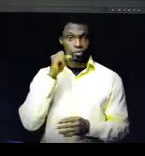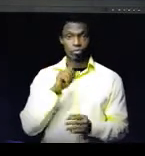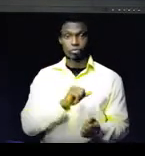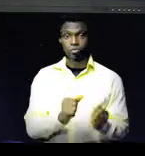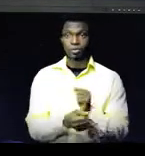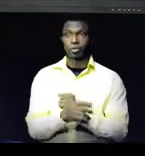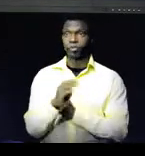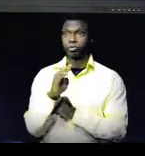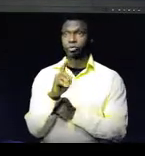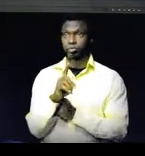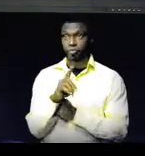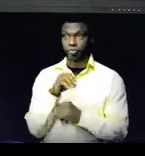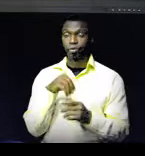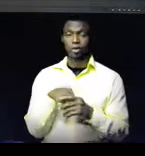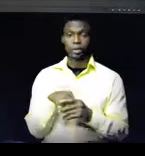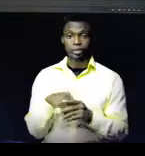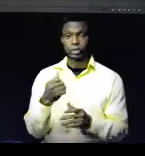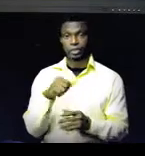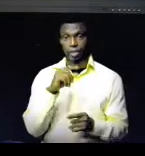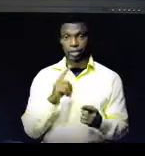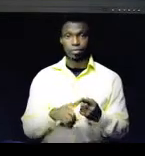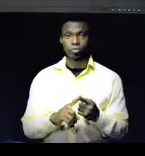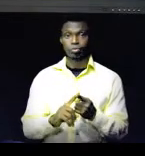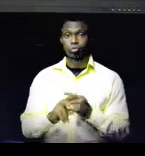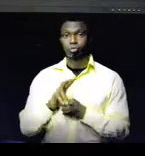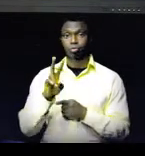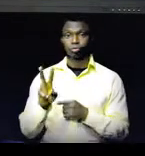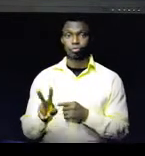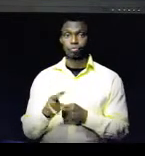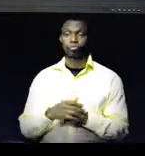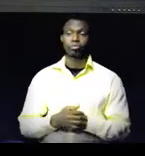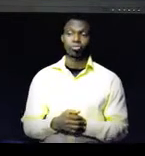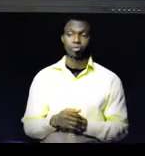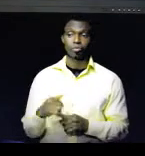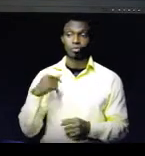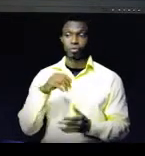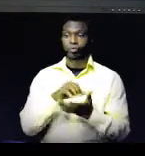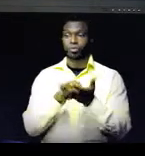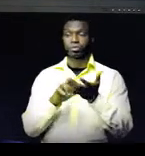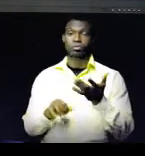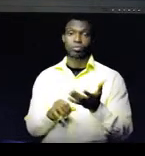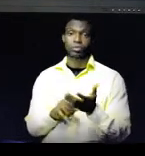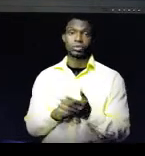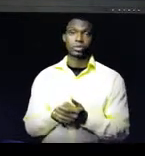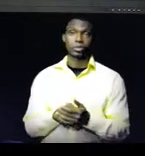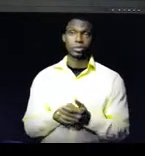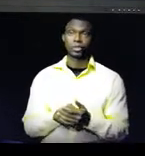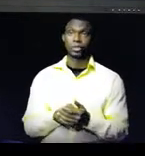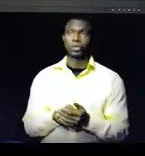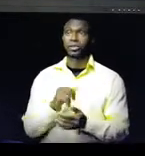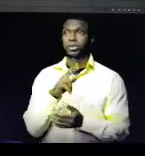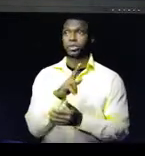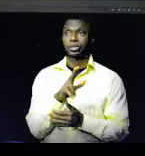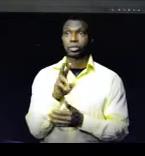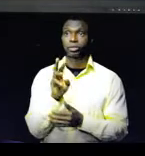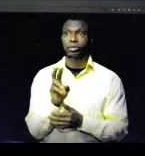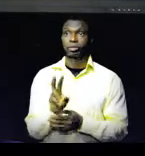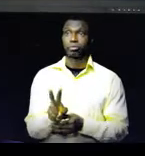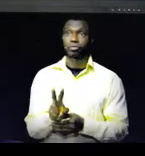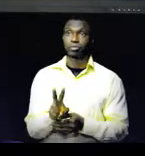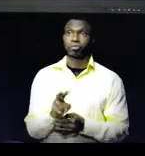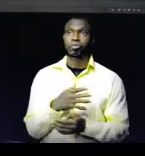change 41 in base 10 to base 2. So we're going to subtract. 64 cannot be subtracted, so we'll subtract